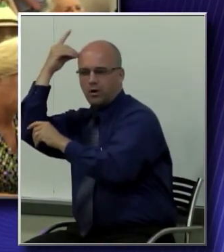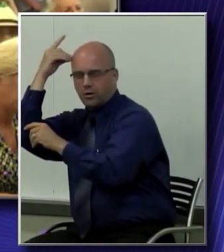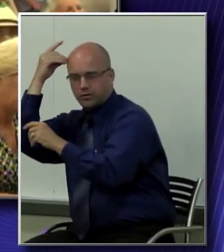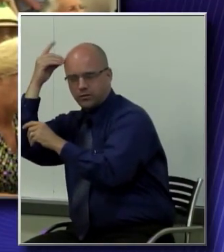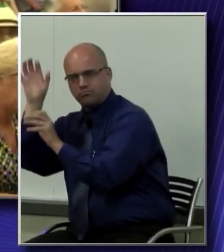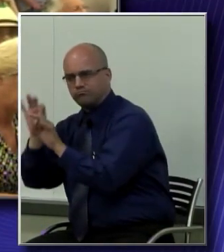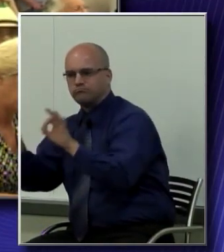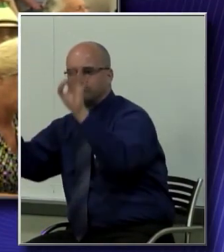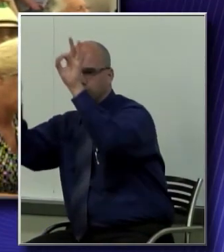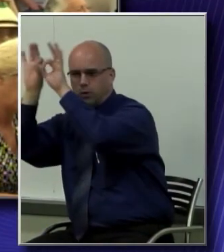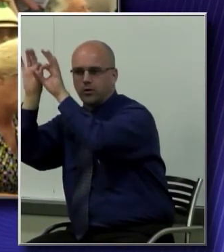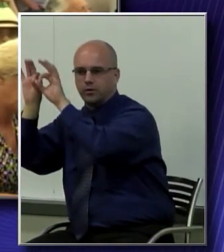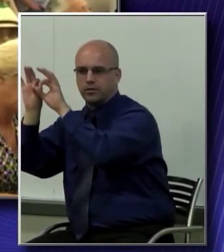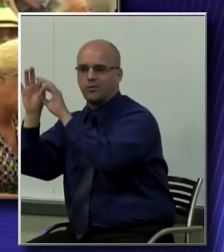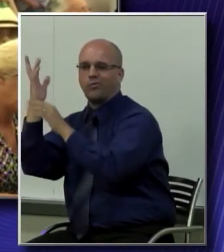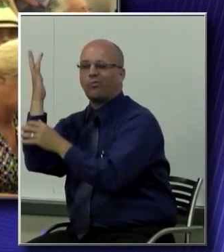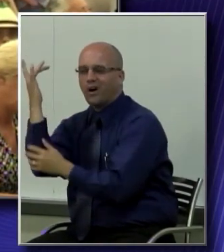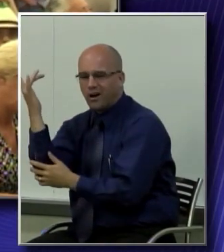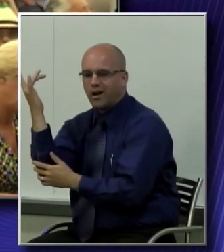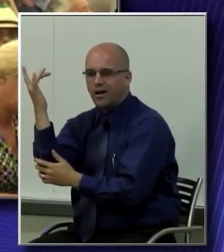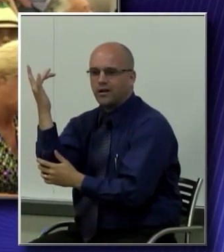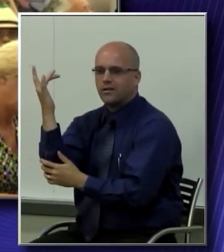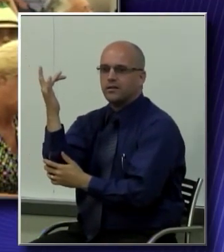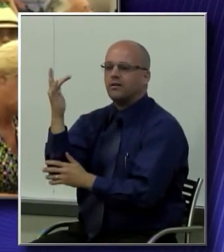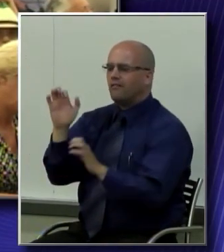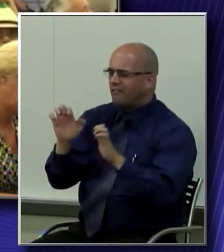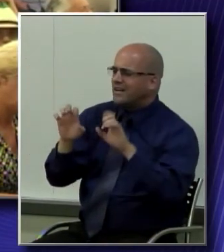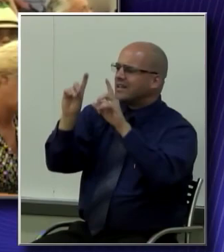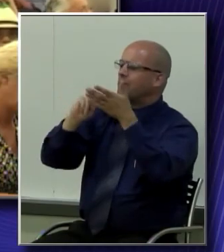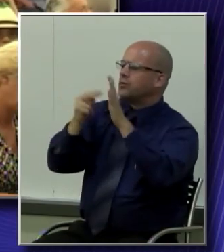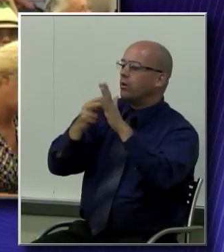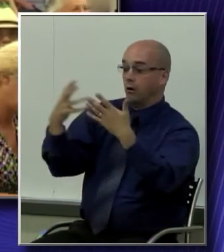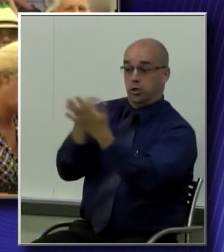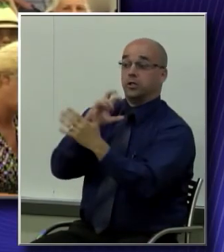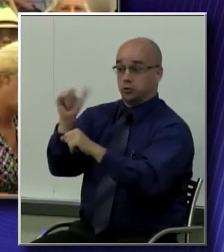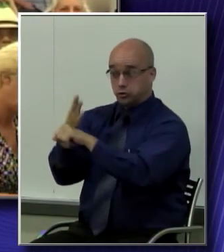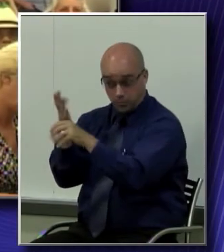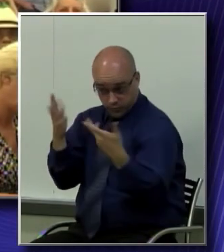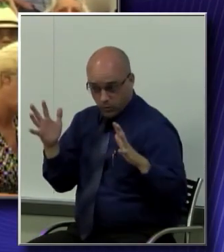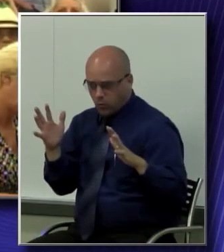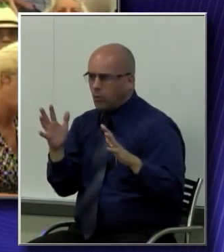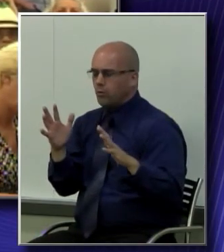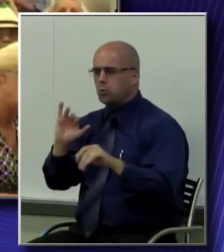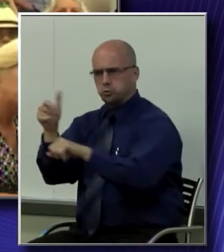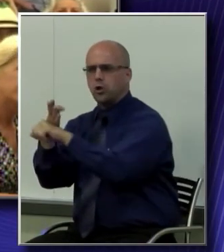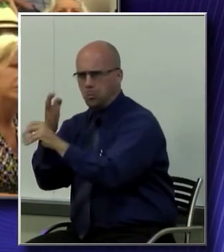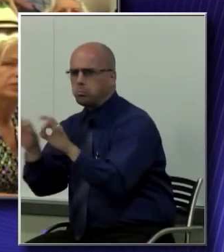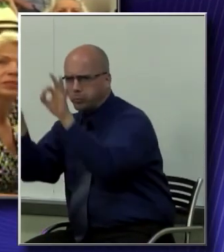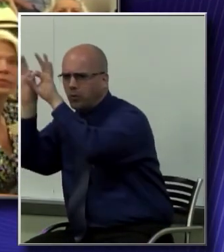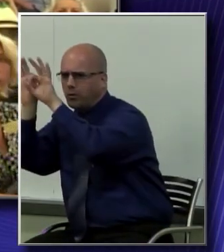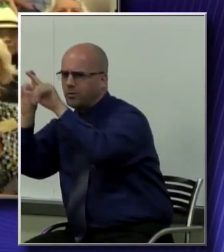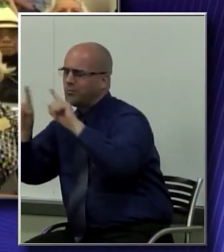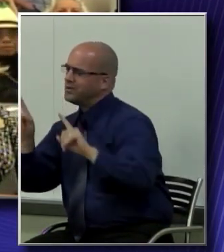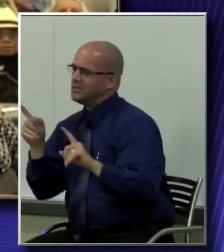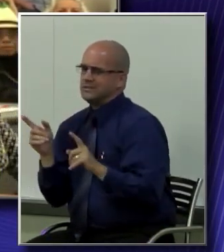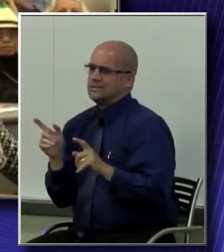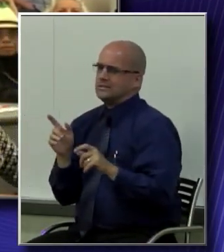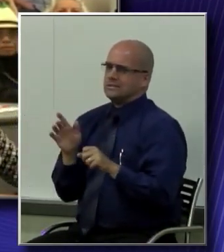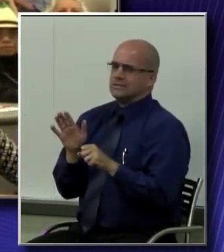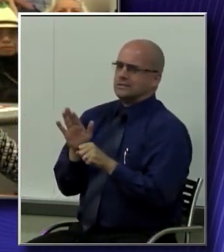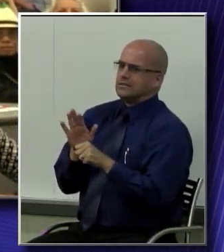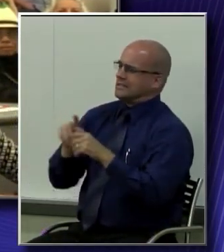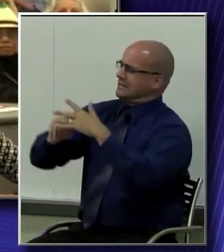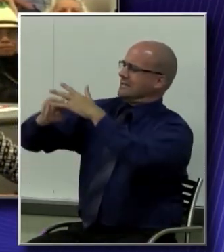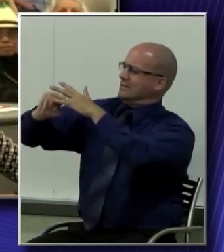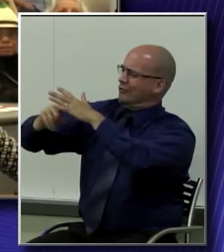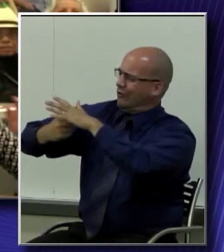Being educated is not just being able to get a job. Getting a job is very important, but that's just the